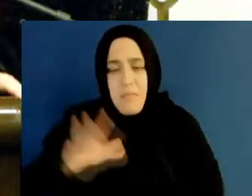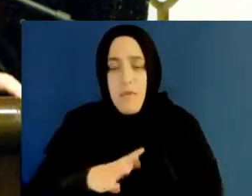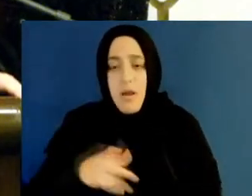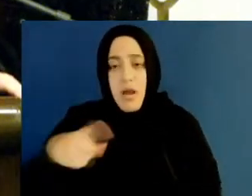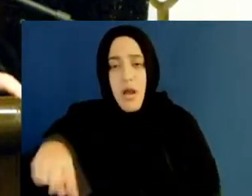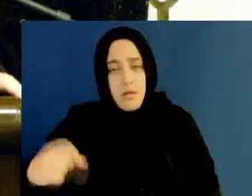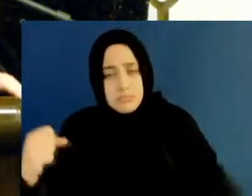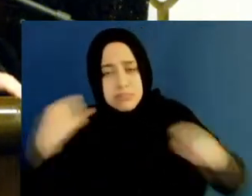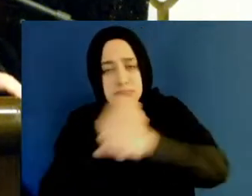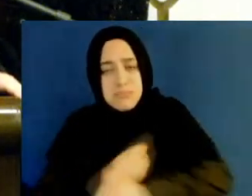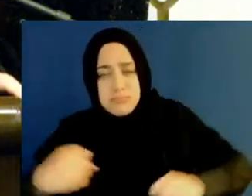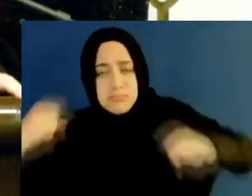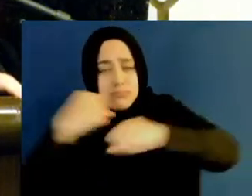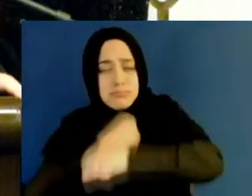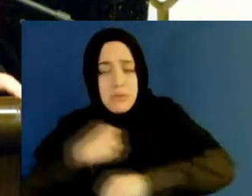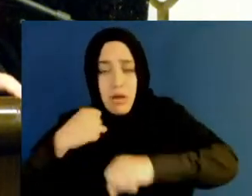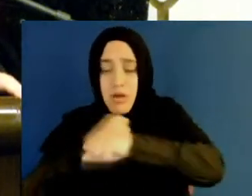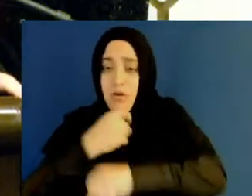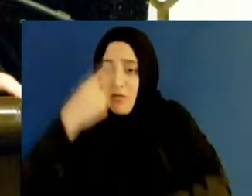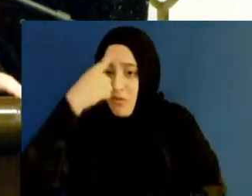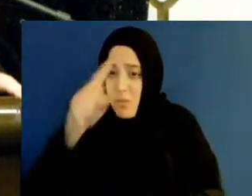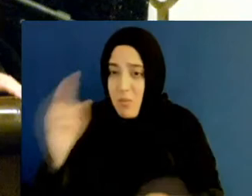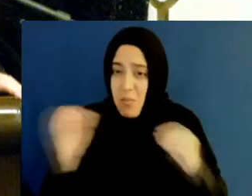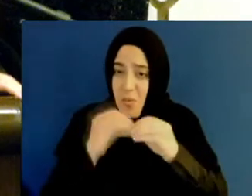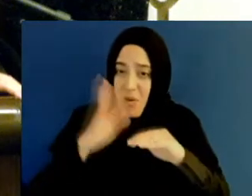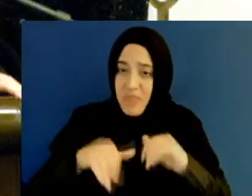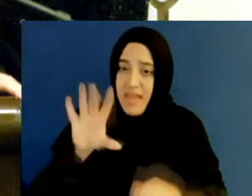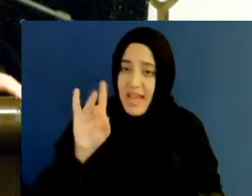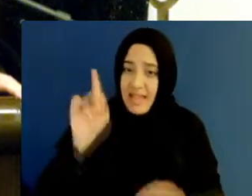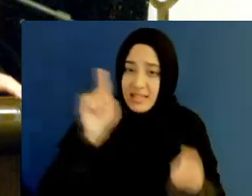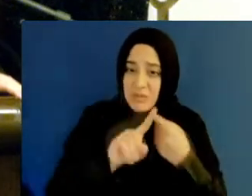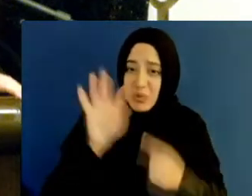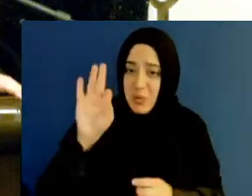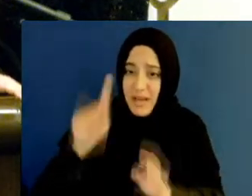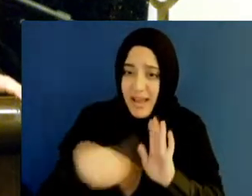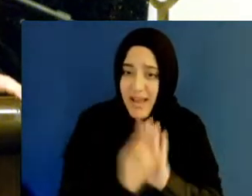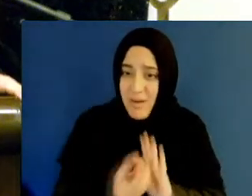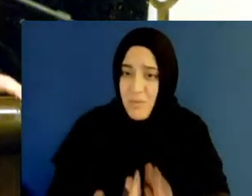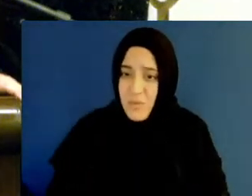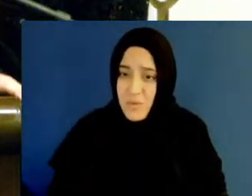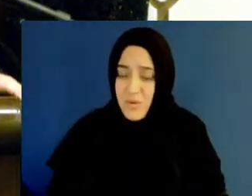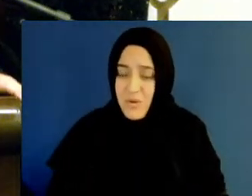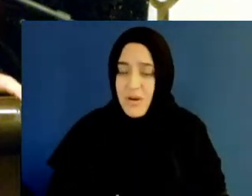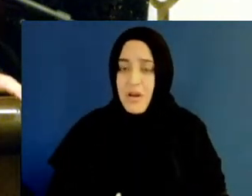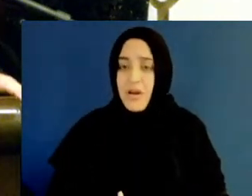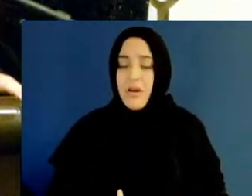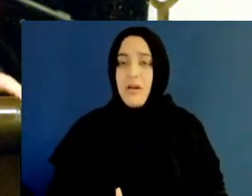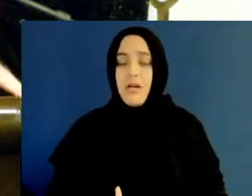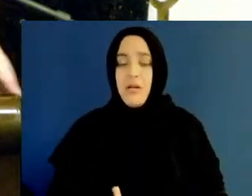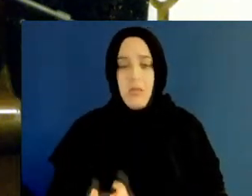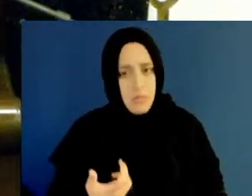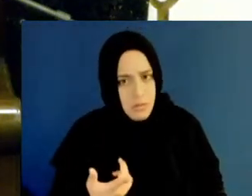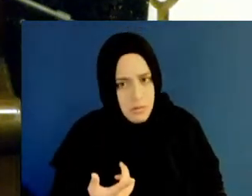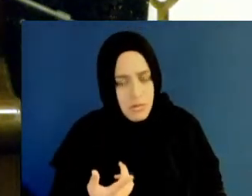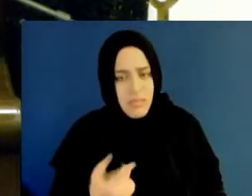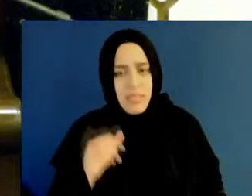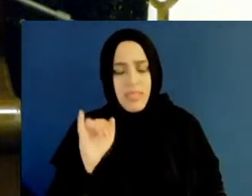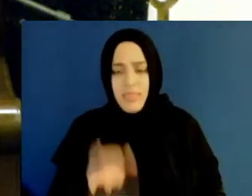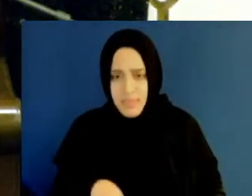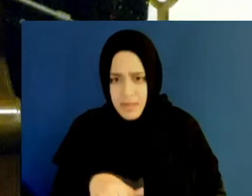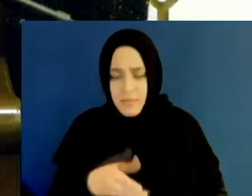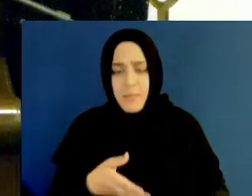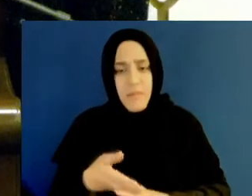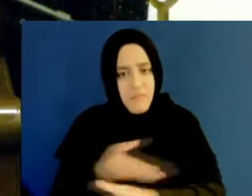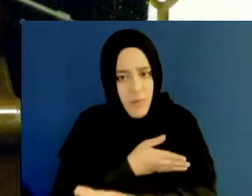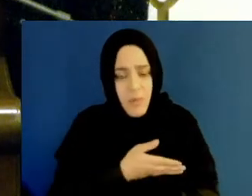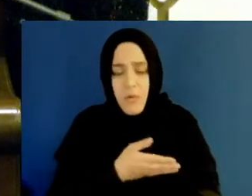Shuhada became Shaheed at the time of Salah, an hour or two, as we said, before Salatul Maghrib. For it is important for you to